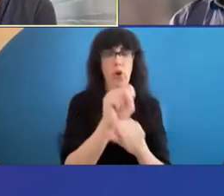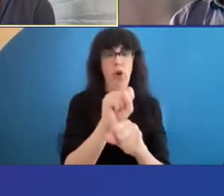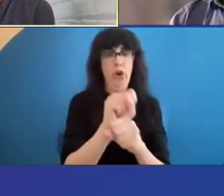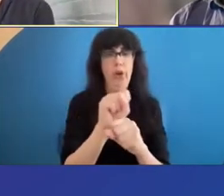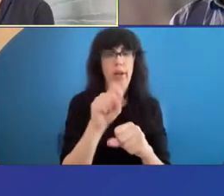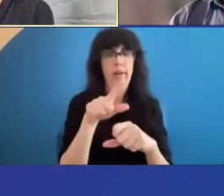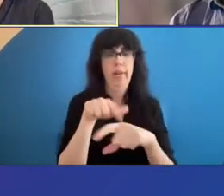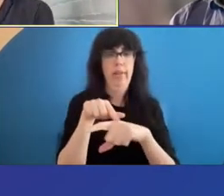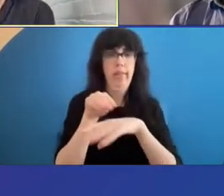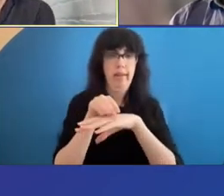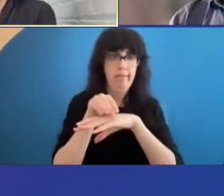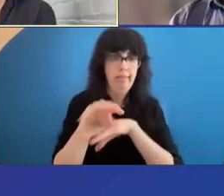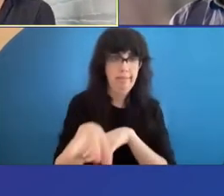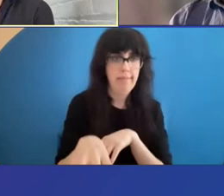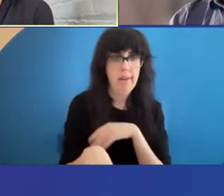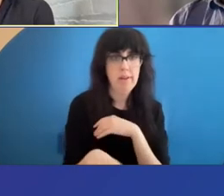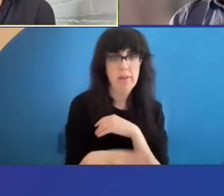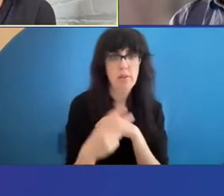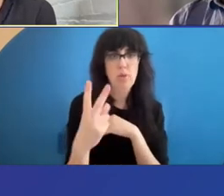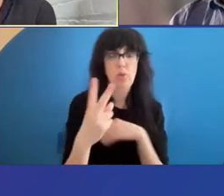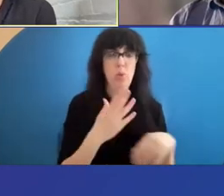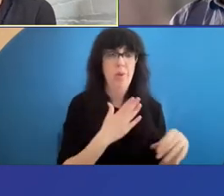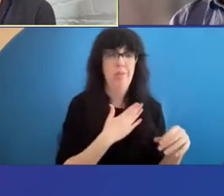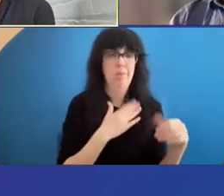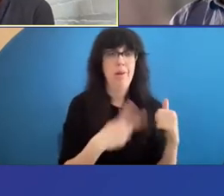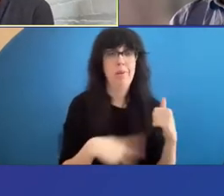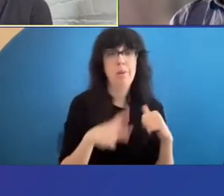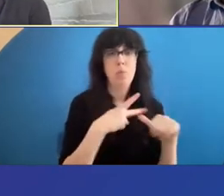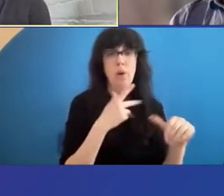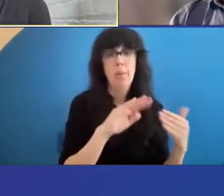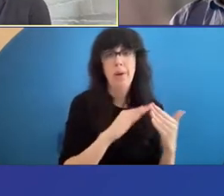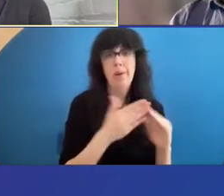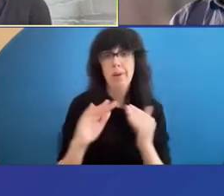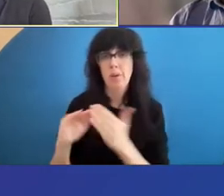affects two of my primary communities.